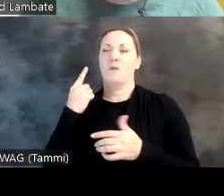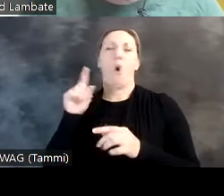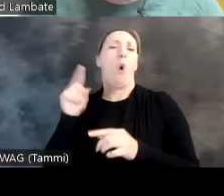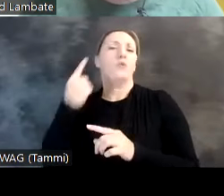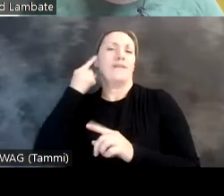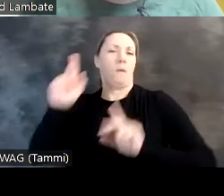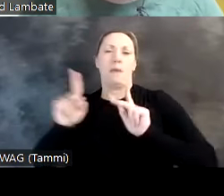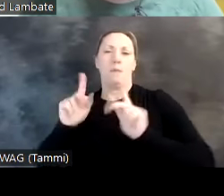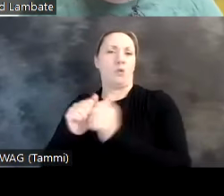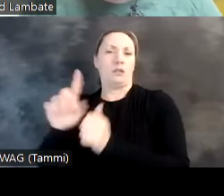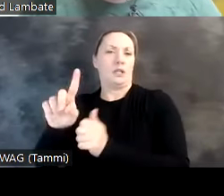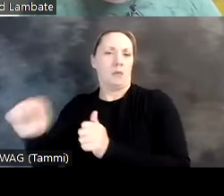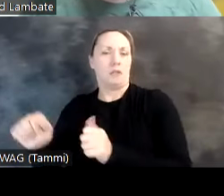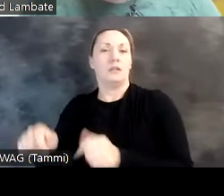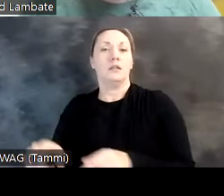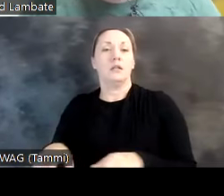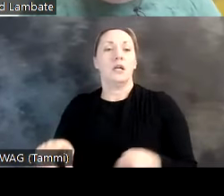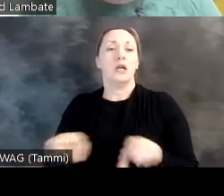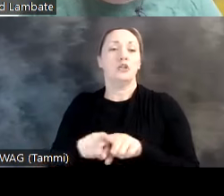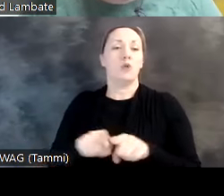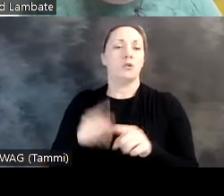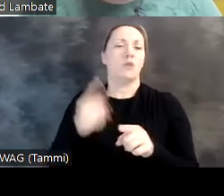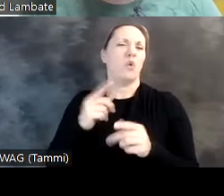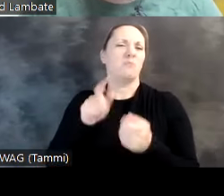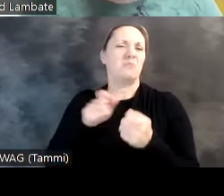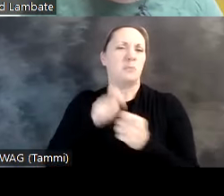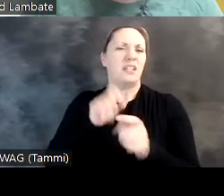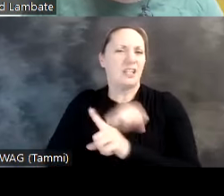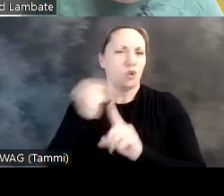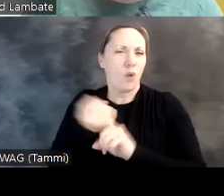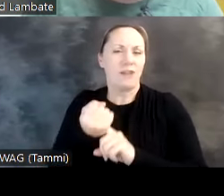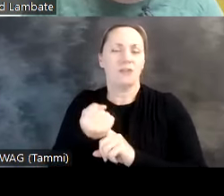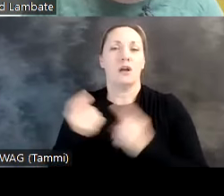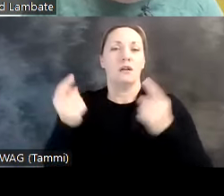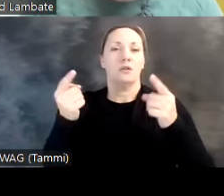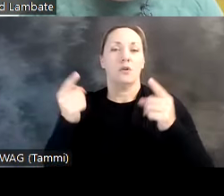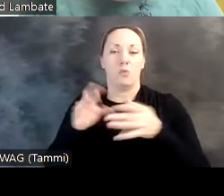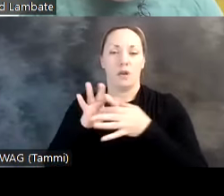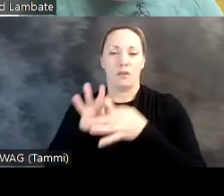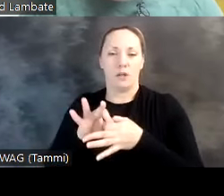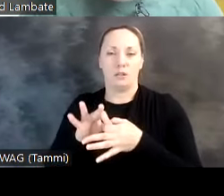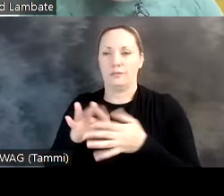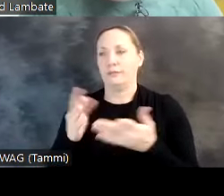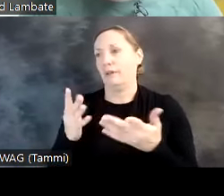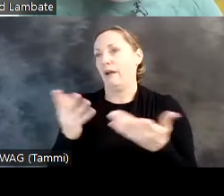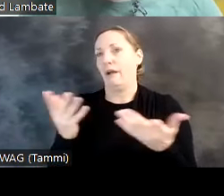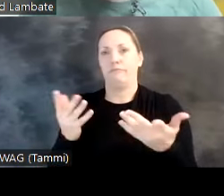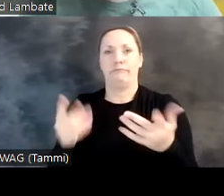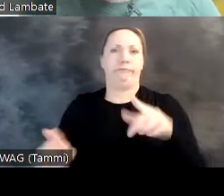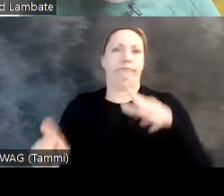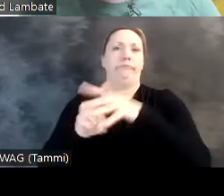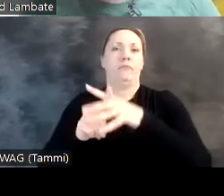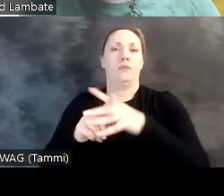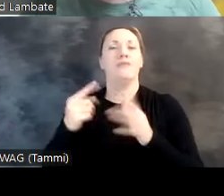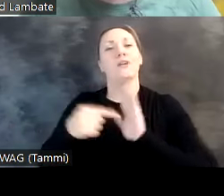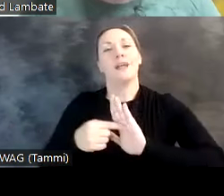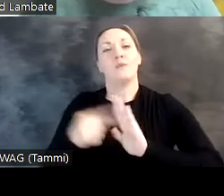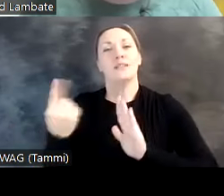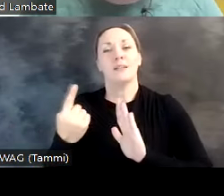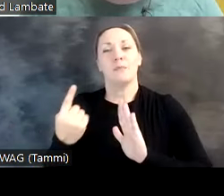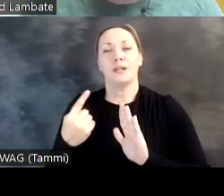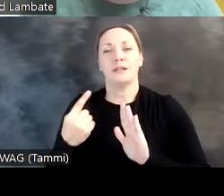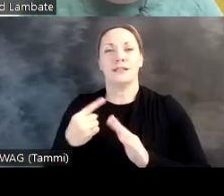disabilities, it is also true for in certain cases when there is a situational disabilities. Like if someone has met with